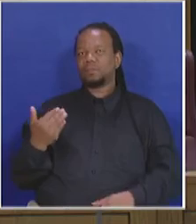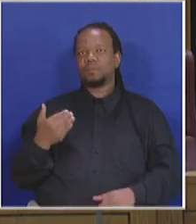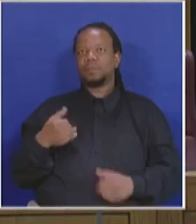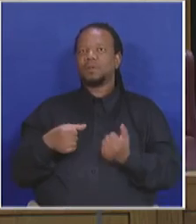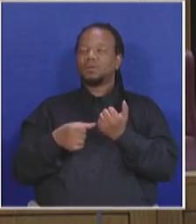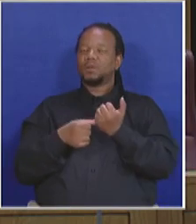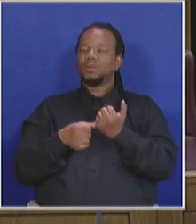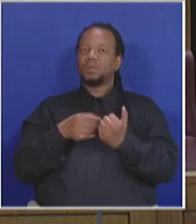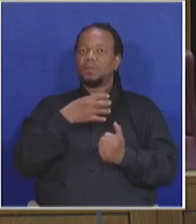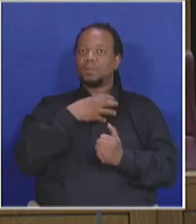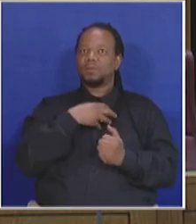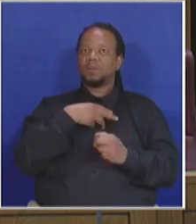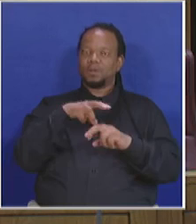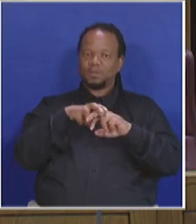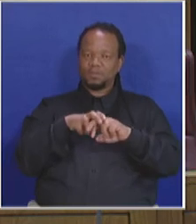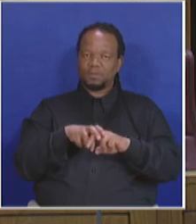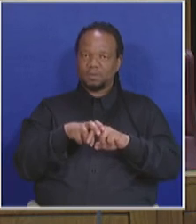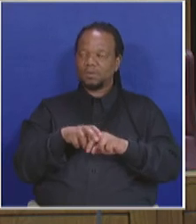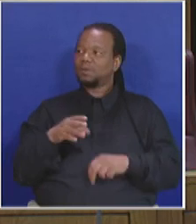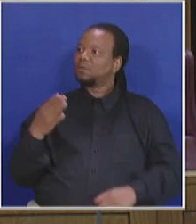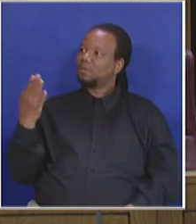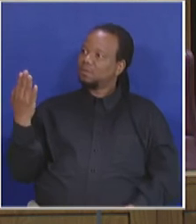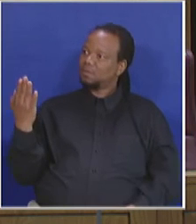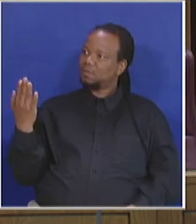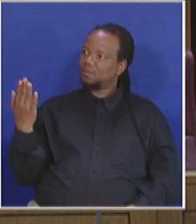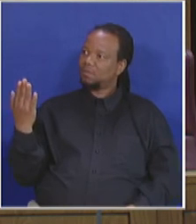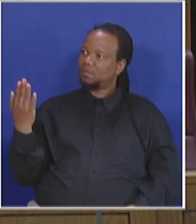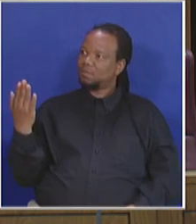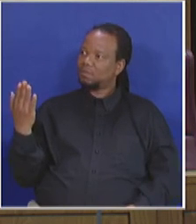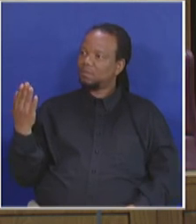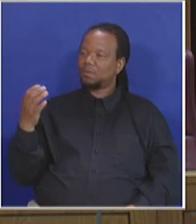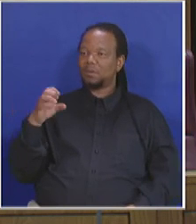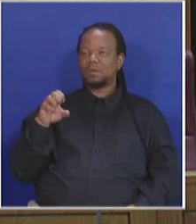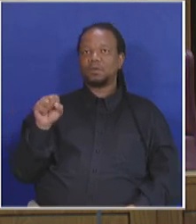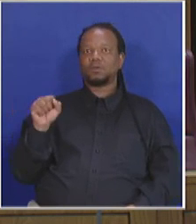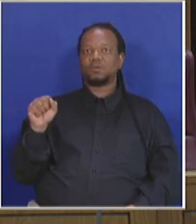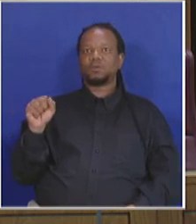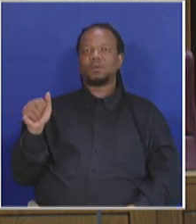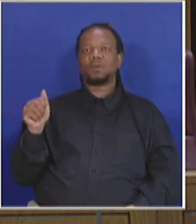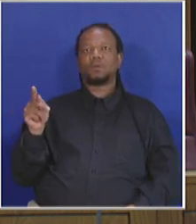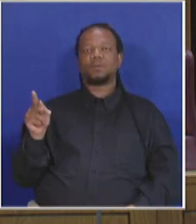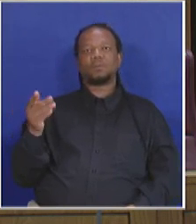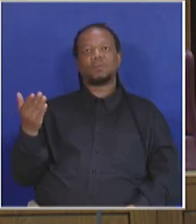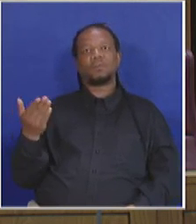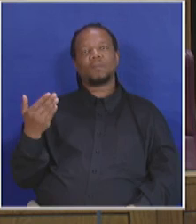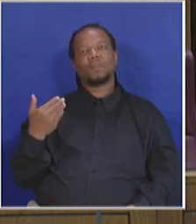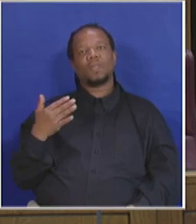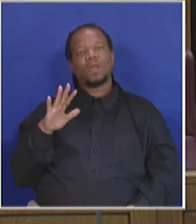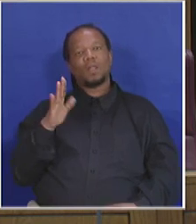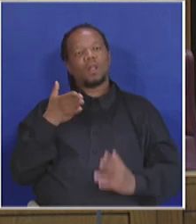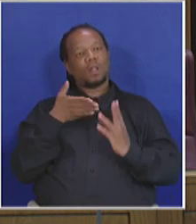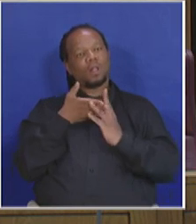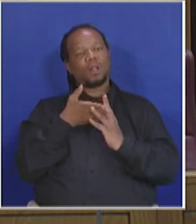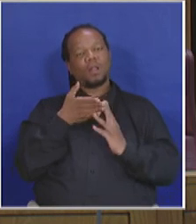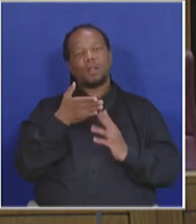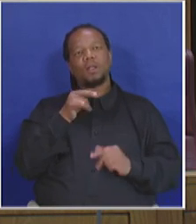Minister, please take your seat. Honourable Essa? Honourable Chair, no, I don't mean to disturb the Speaker. I just want a point